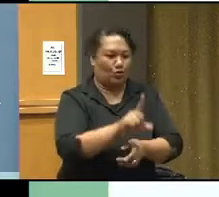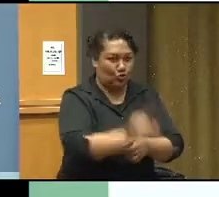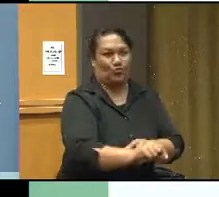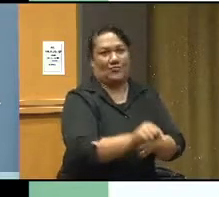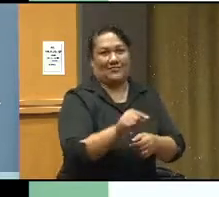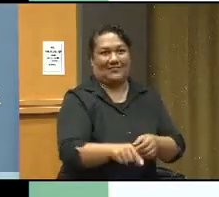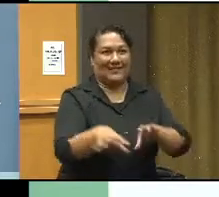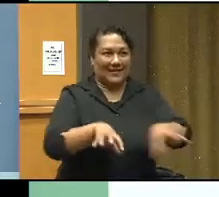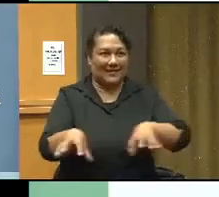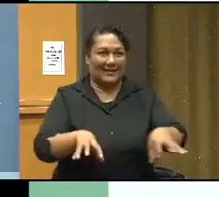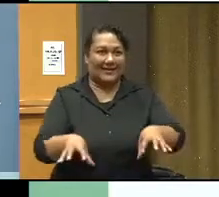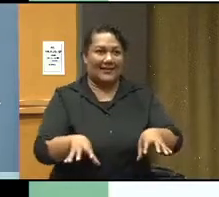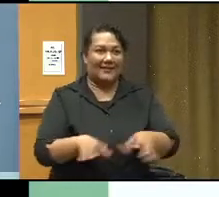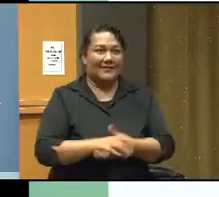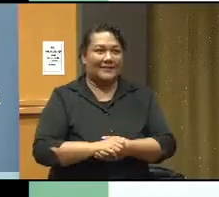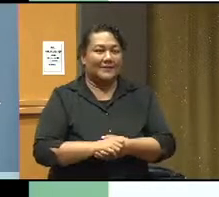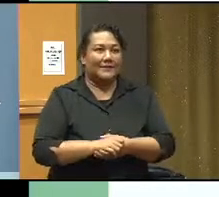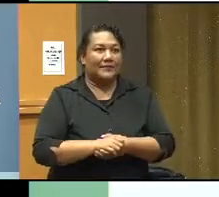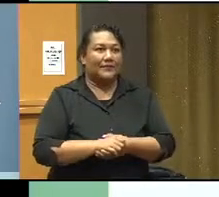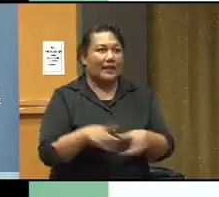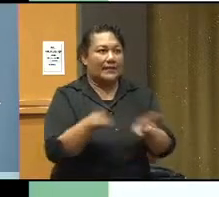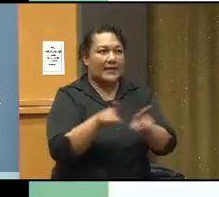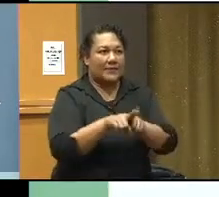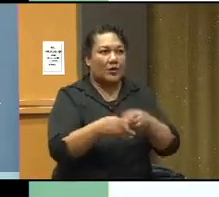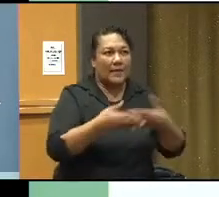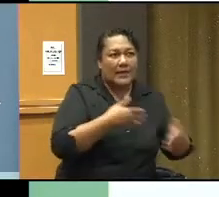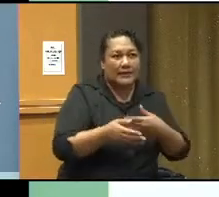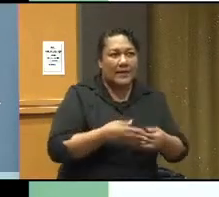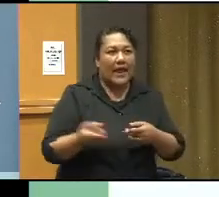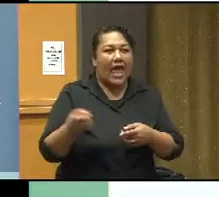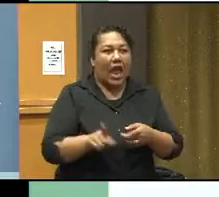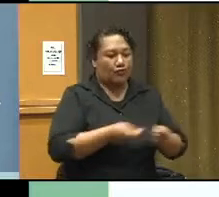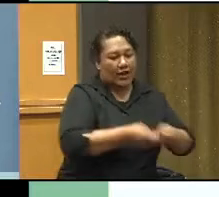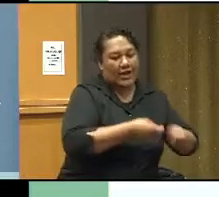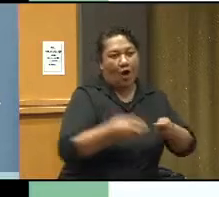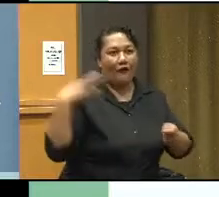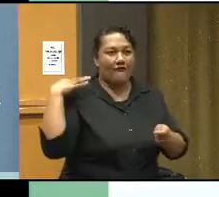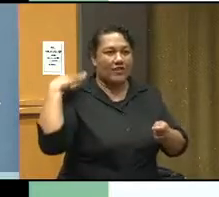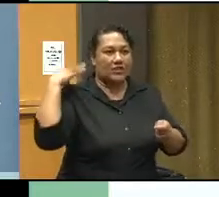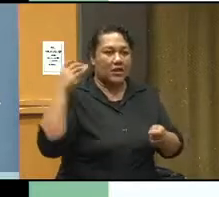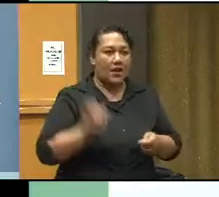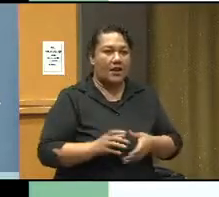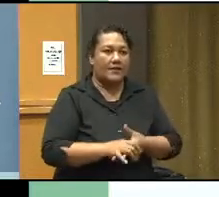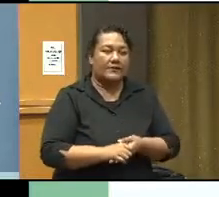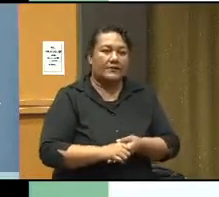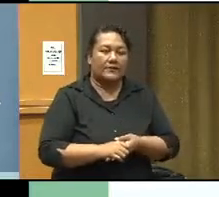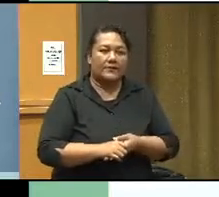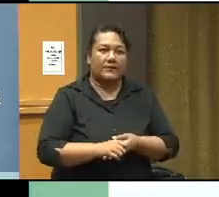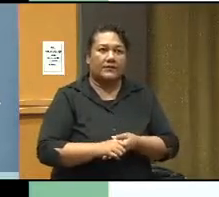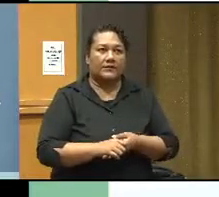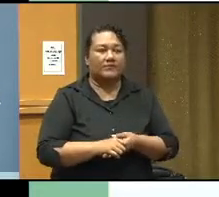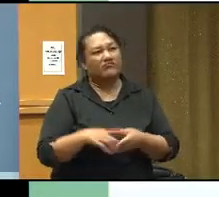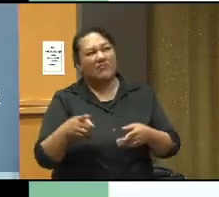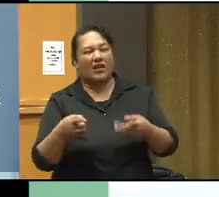and I give two sets of instructions, which is similar to the management and the trade union officials or the negotiating parties. It could be